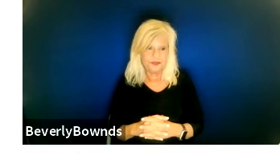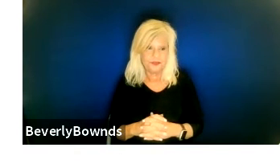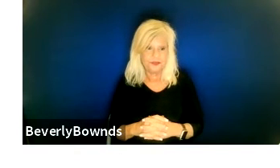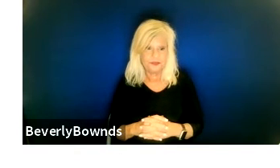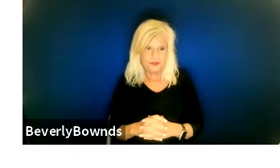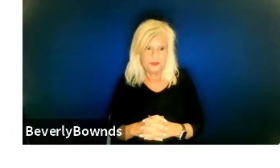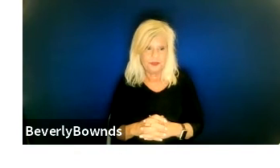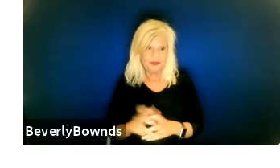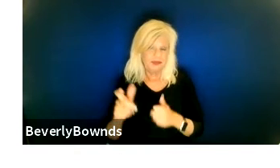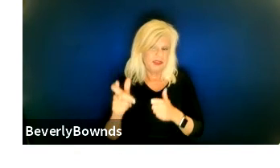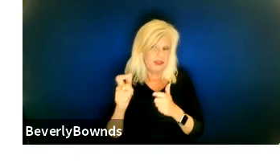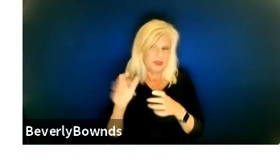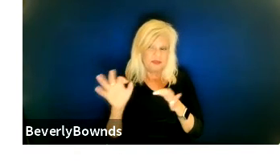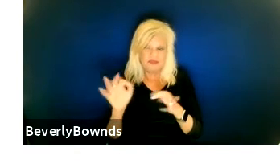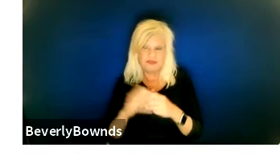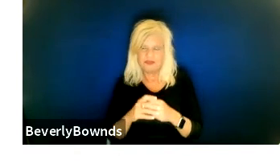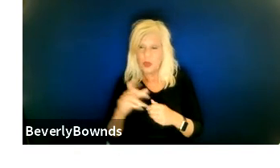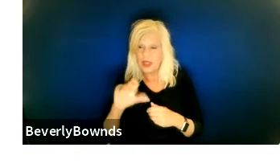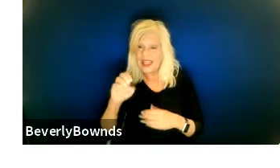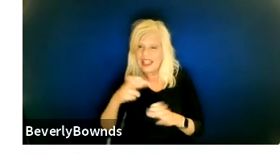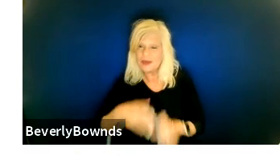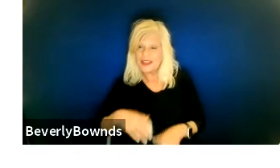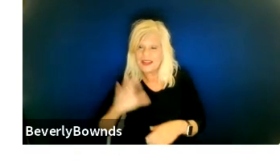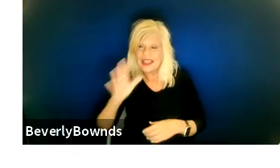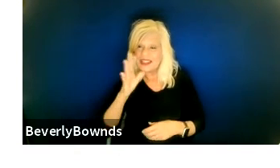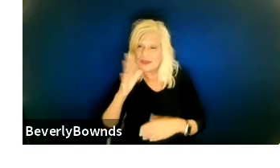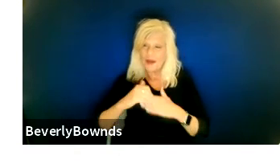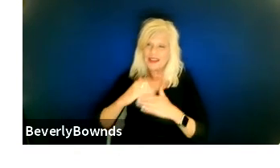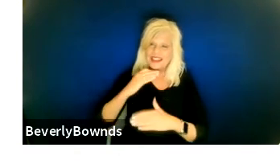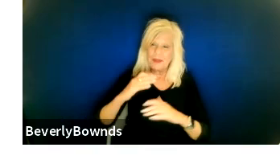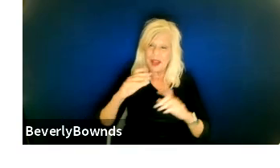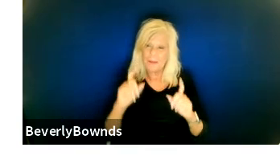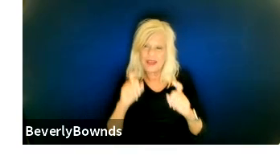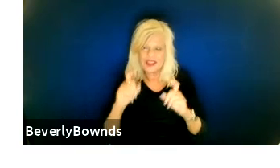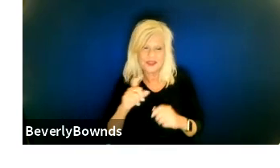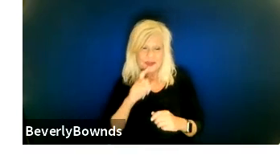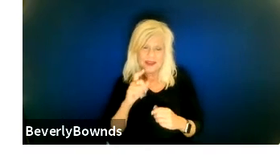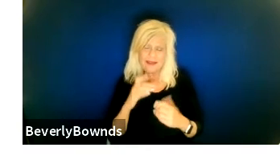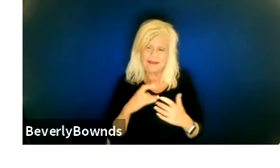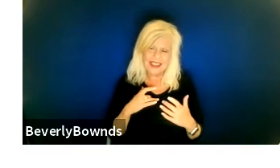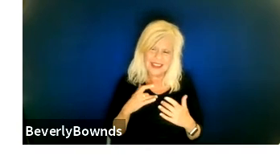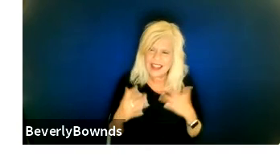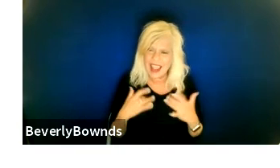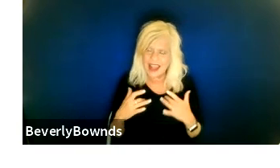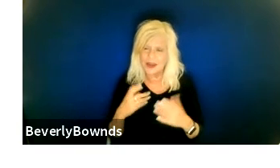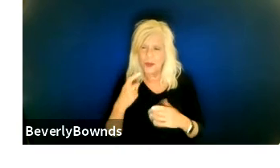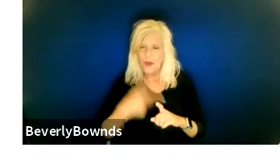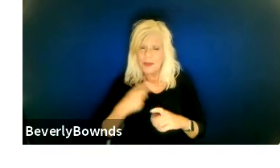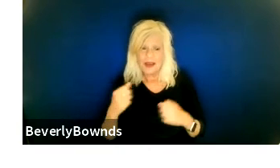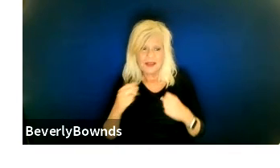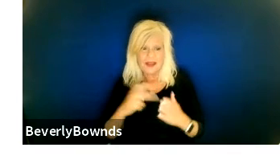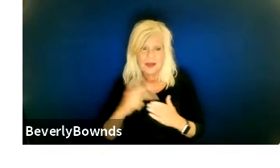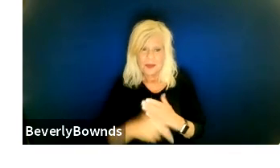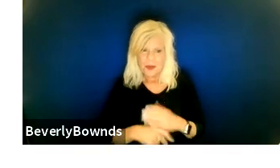Very quickly, this is one of the case participants. His mom sent me these pictures. She was so ecstatic after the 1-month exercise